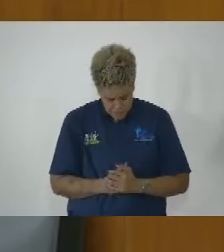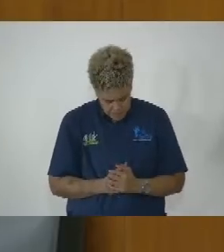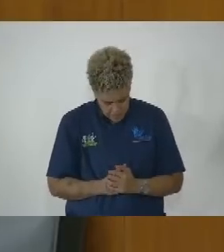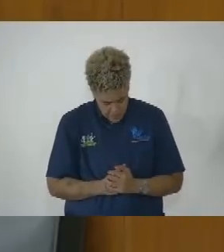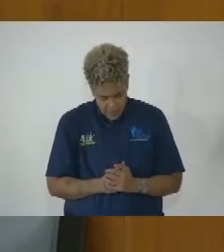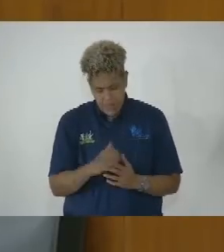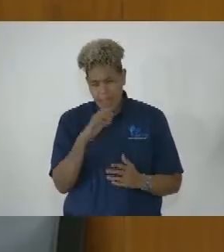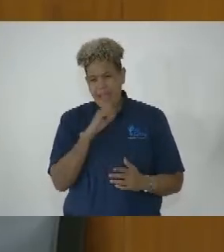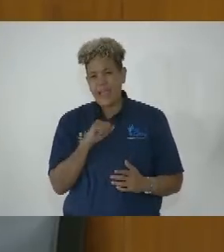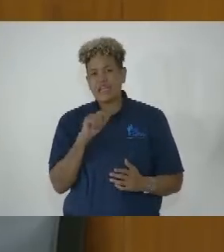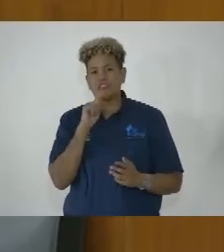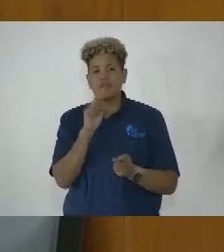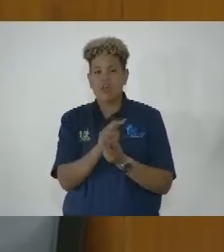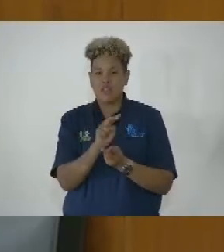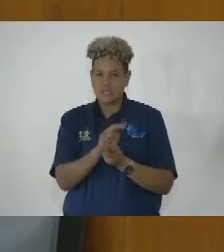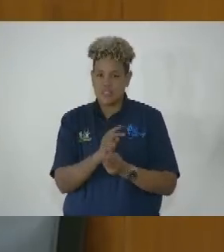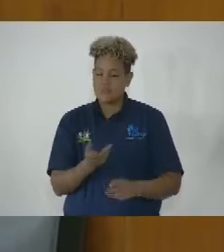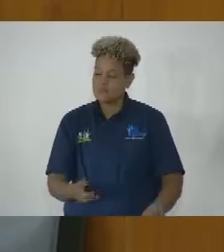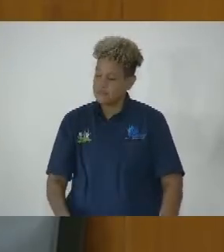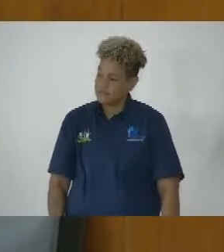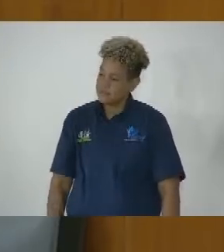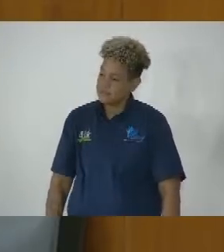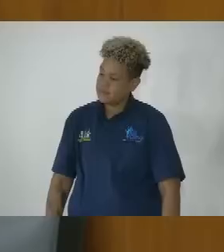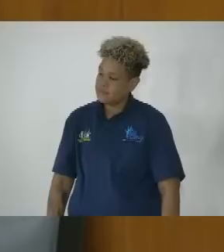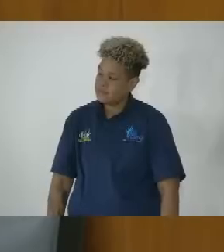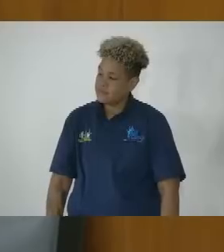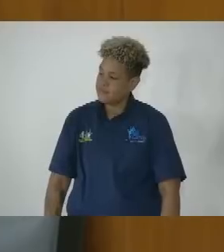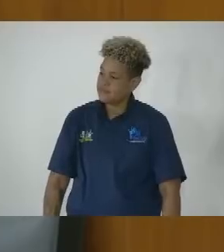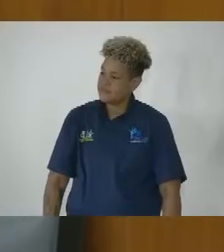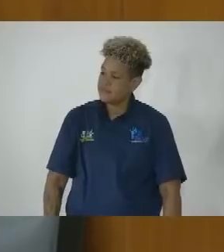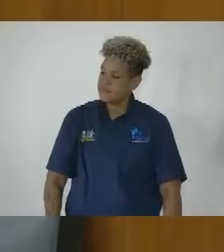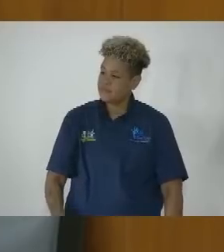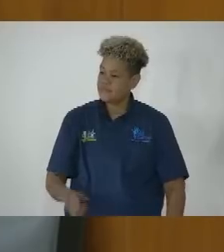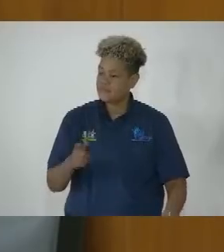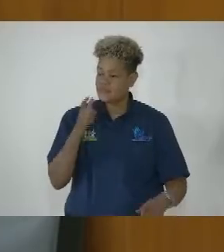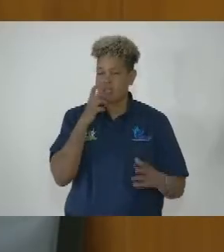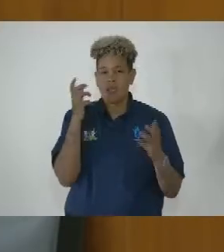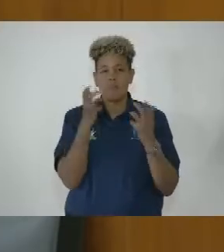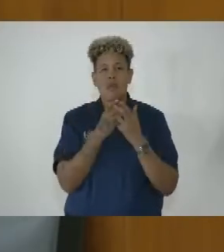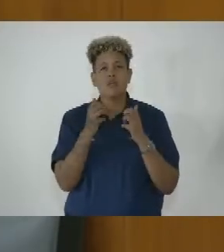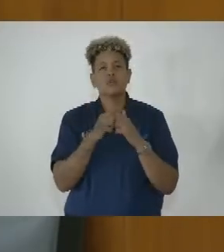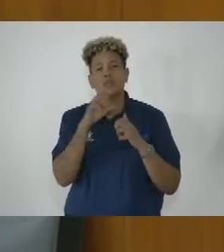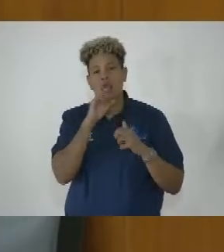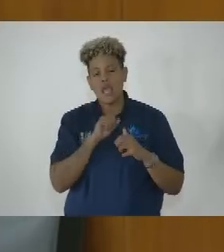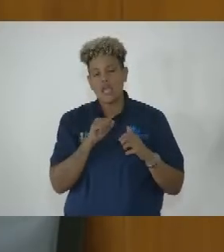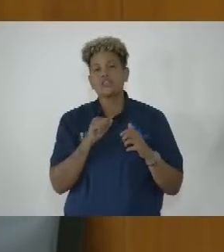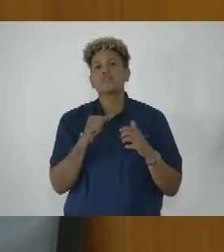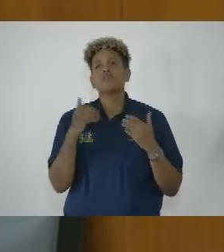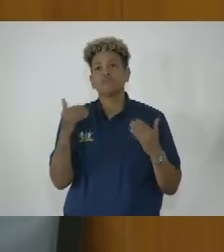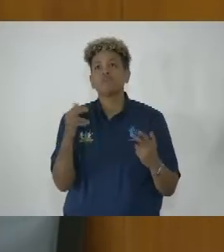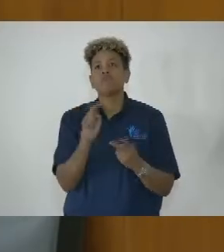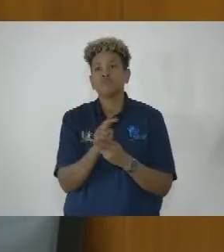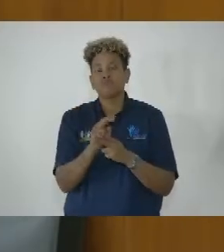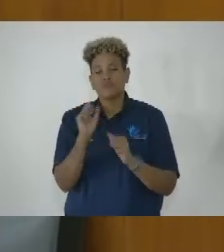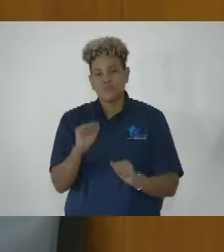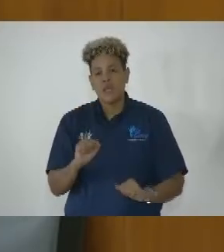age of consent and the discrepancies with the age of consent.